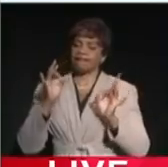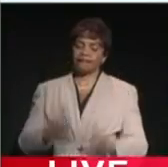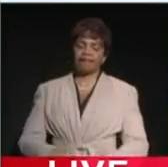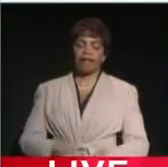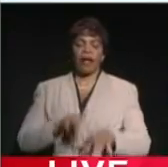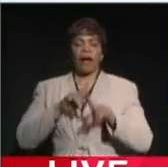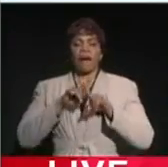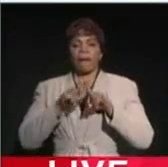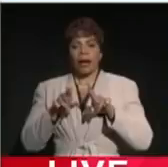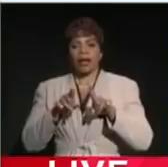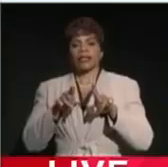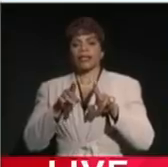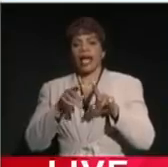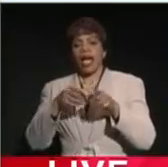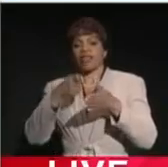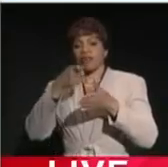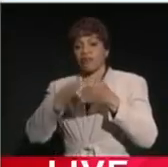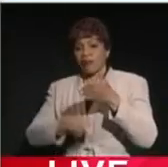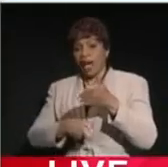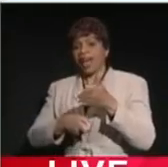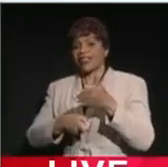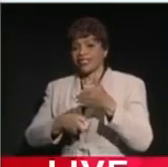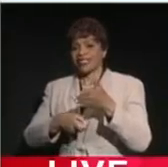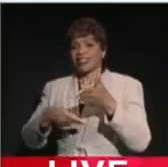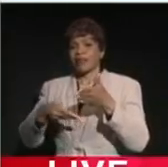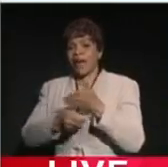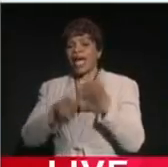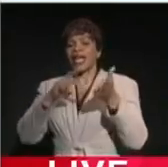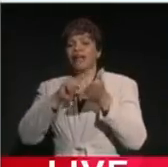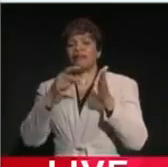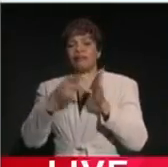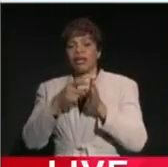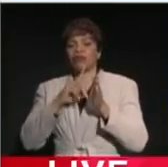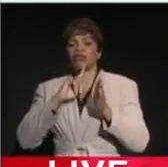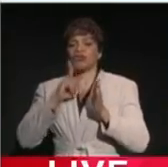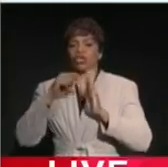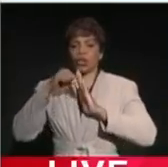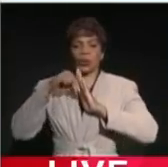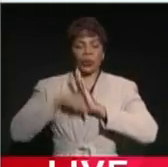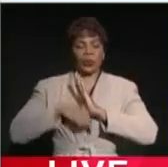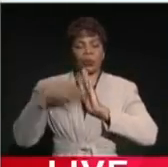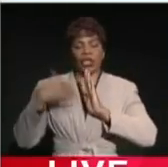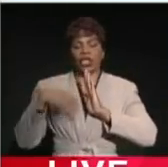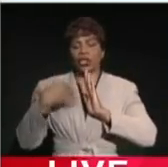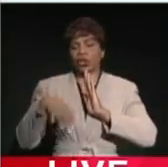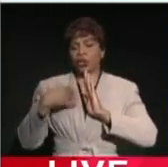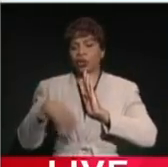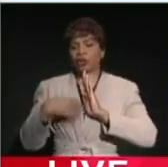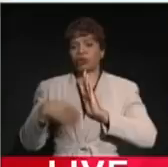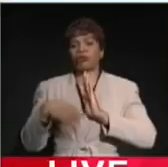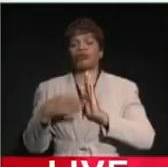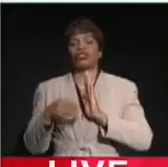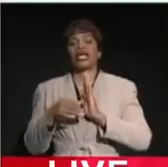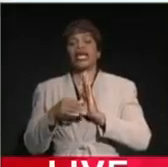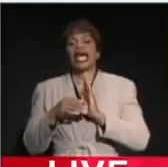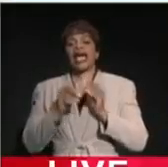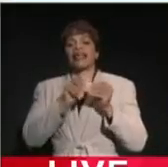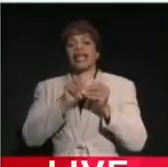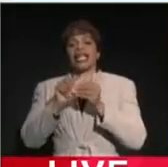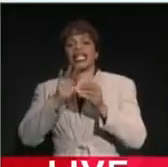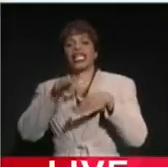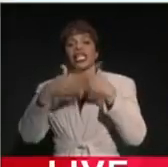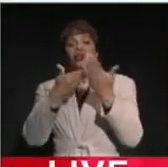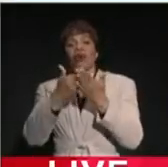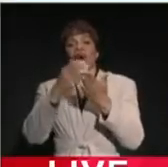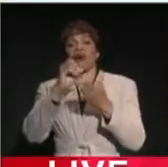mat, but the price that was paid was enormous. Enormous job losses, you mentioned. Atlantic County leads all counties in America in